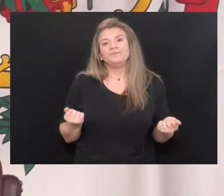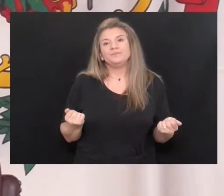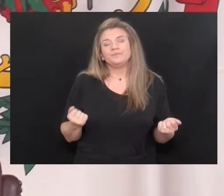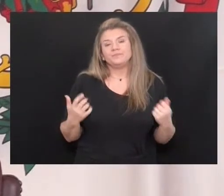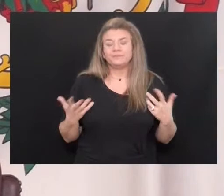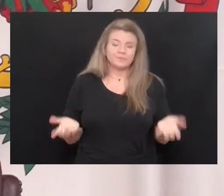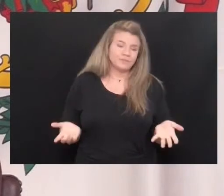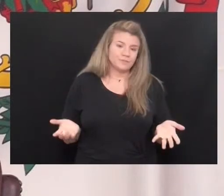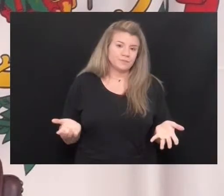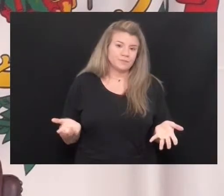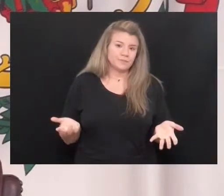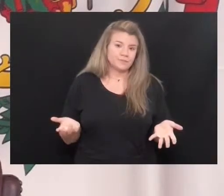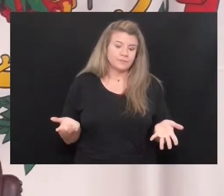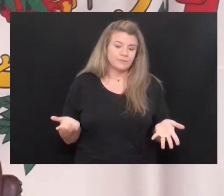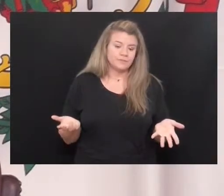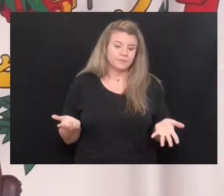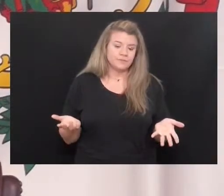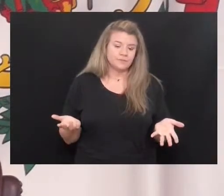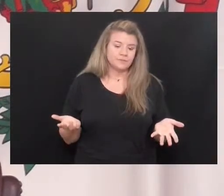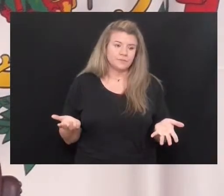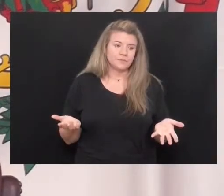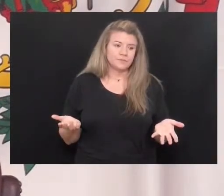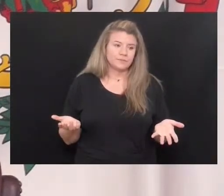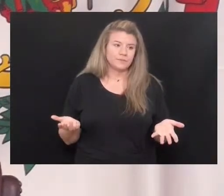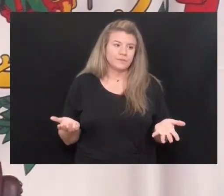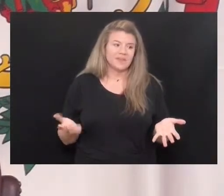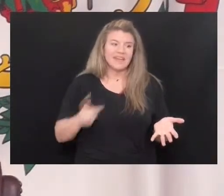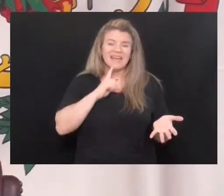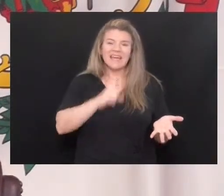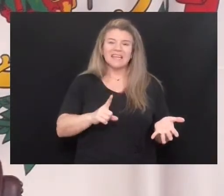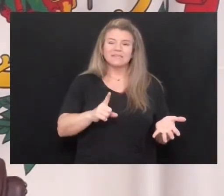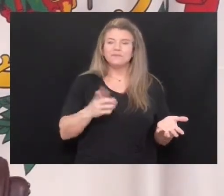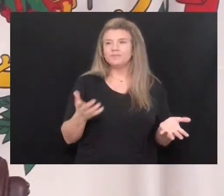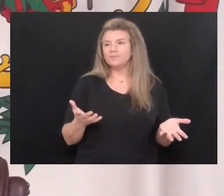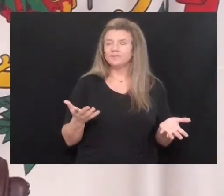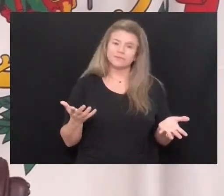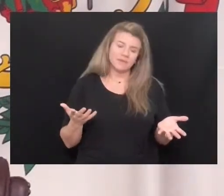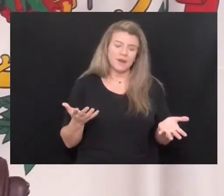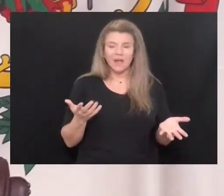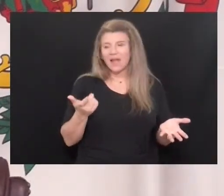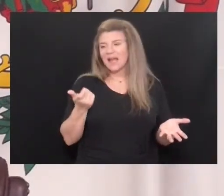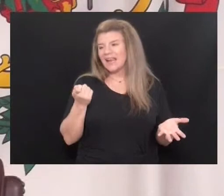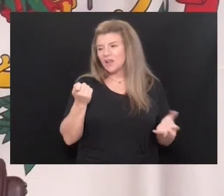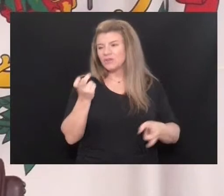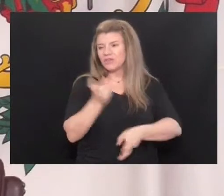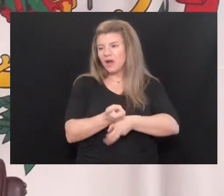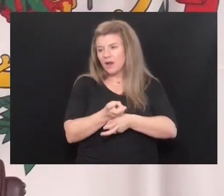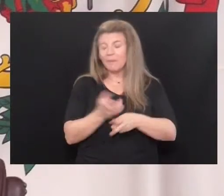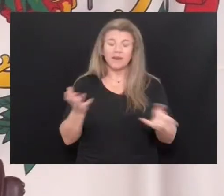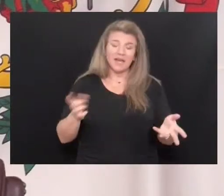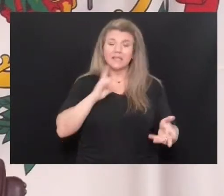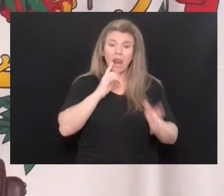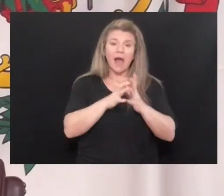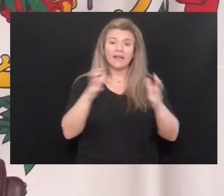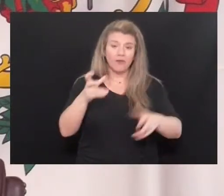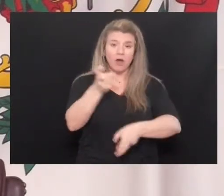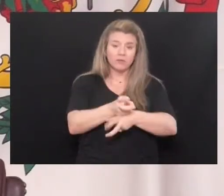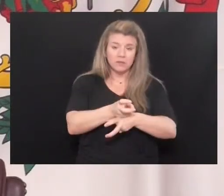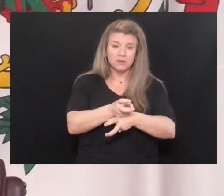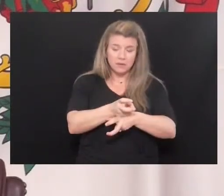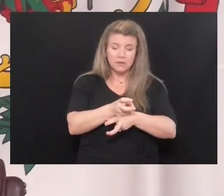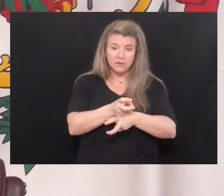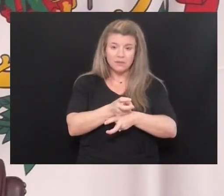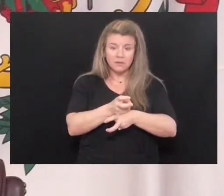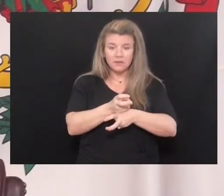so it's a little well, it's not a little difficult, it's massively difficult, you